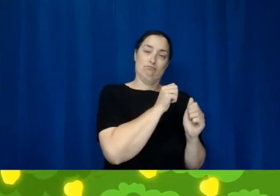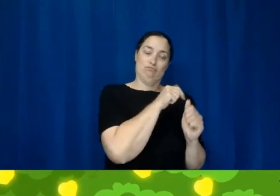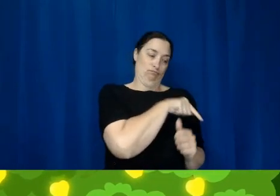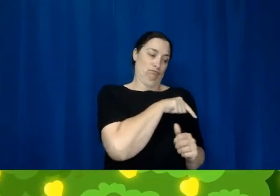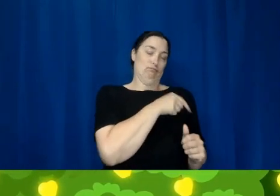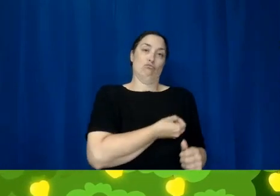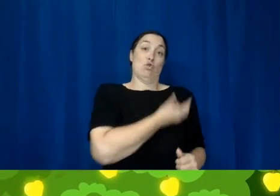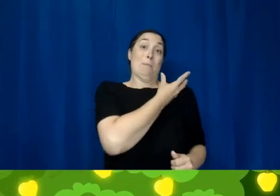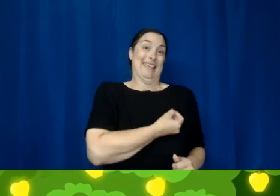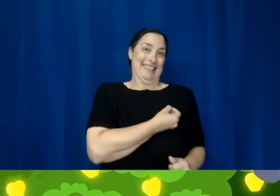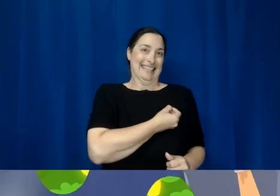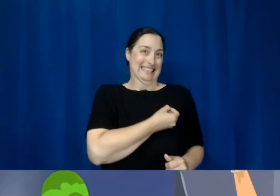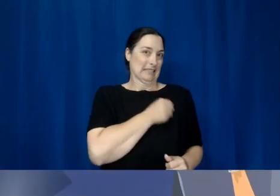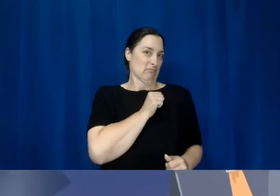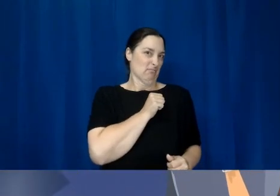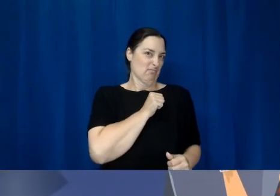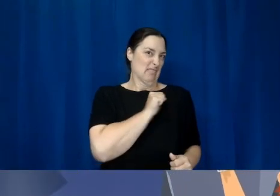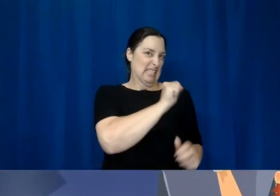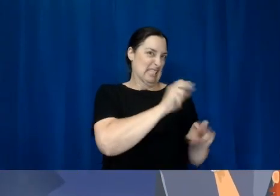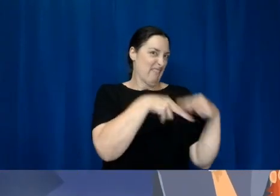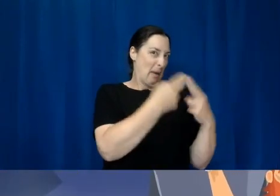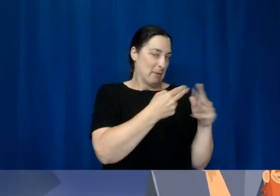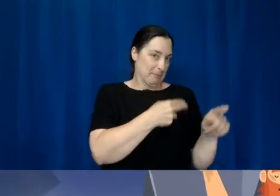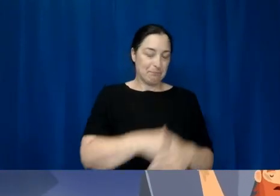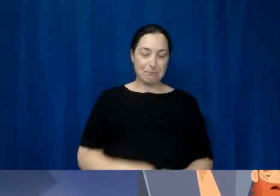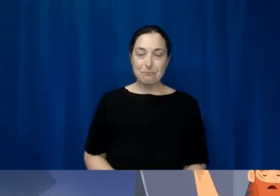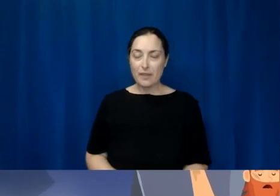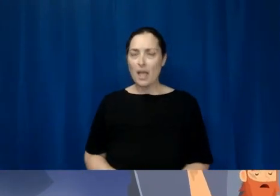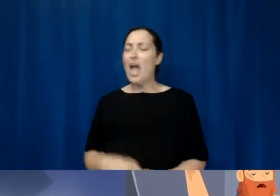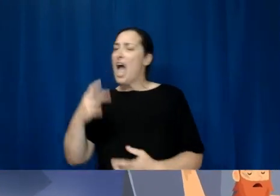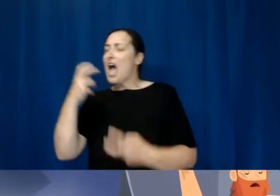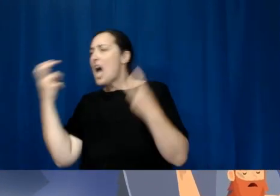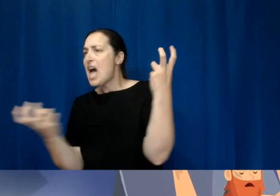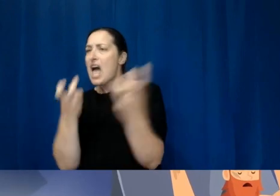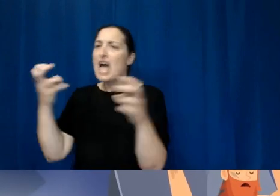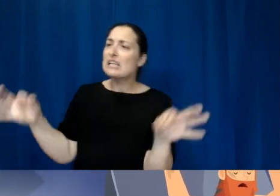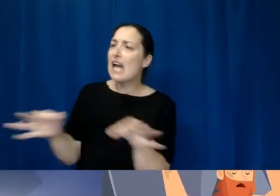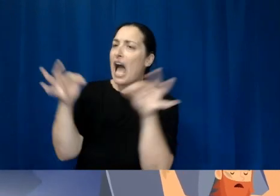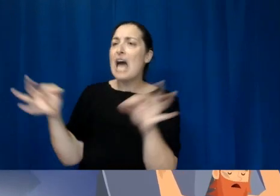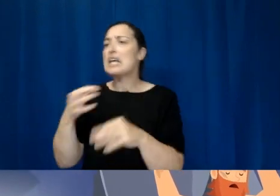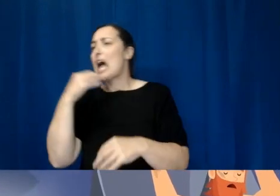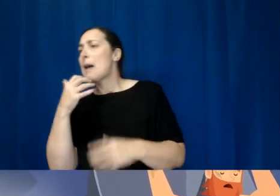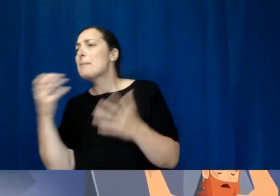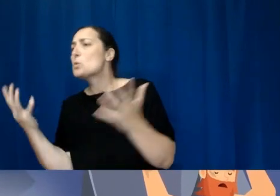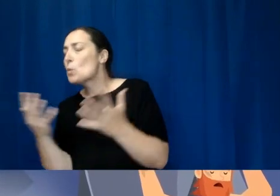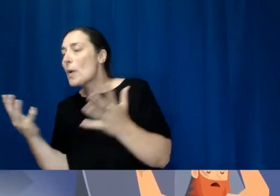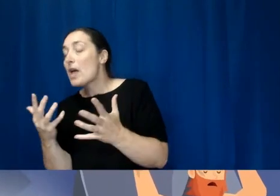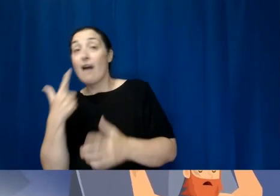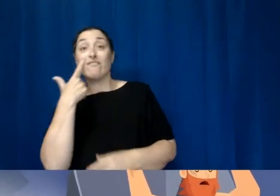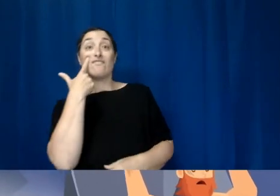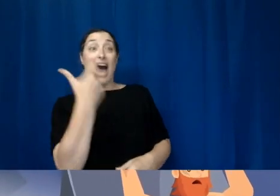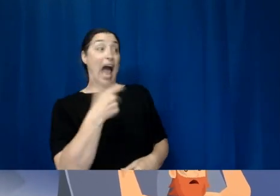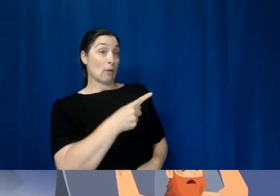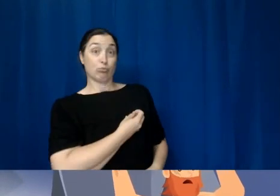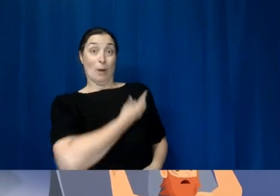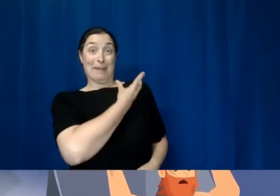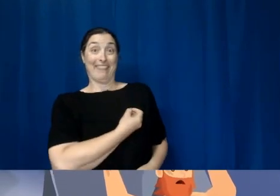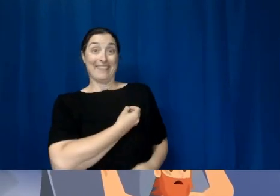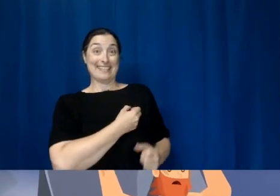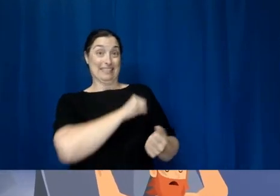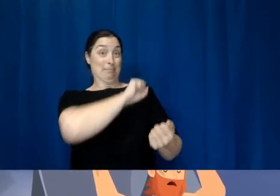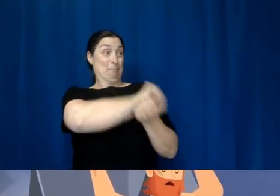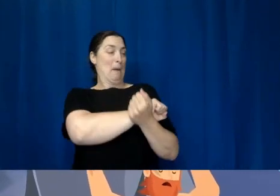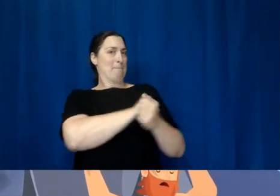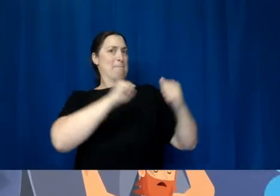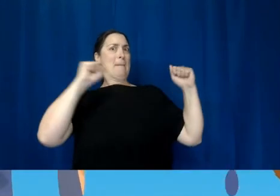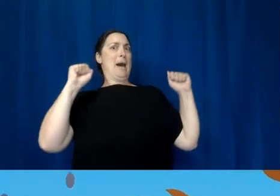brother Atlas. While searching for the garden, Heracles wandered into the Caucasus Mountains, where he stumbled upon Prometheus, bound in